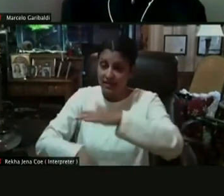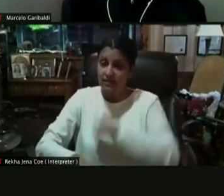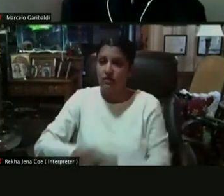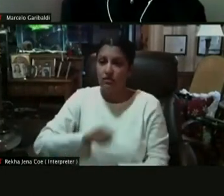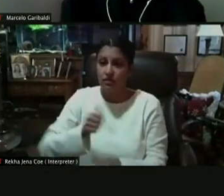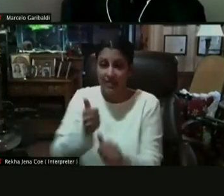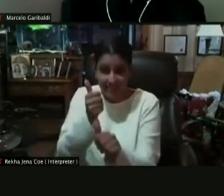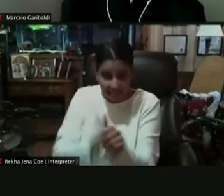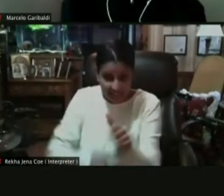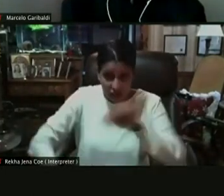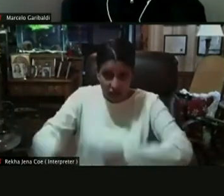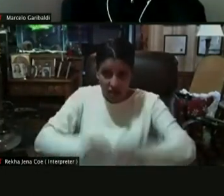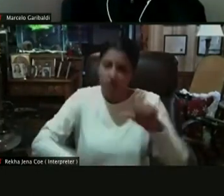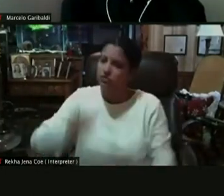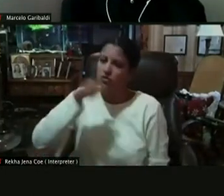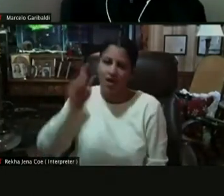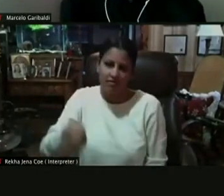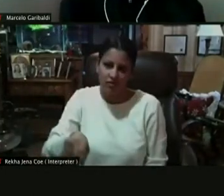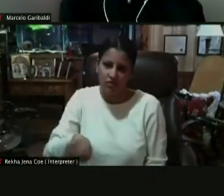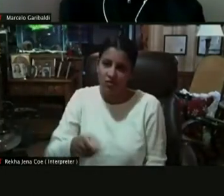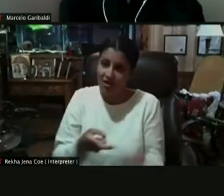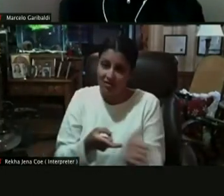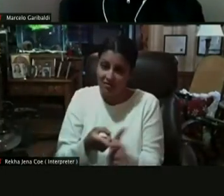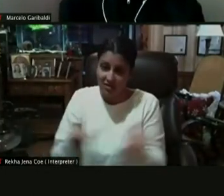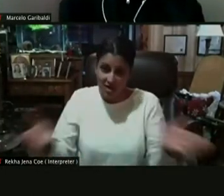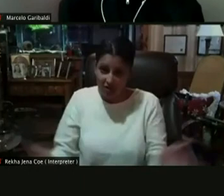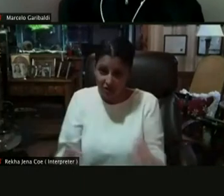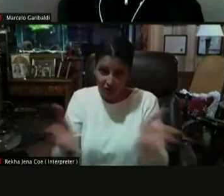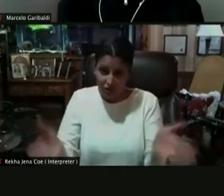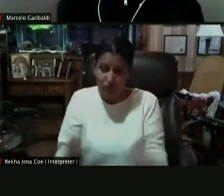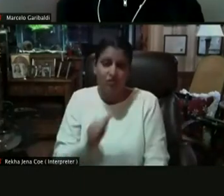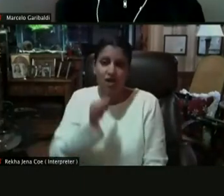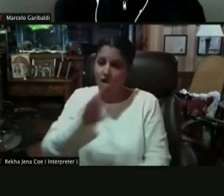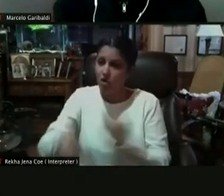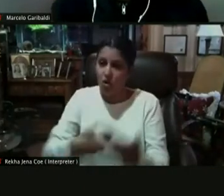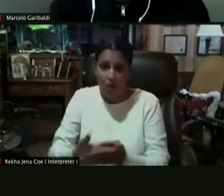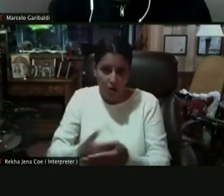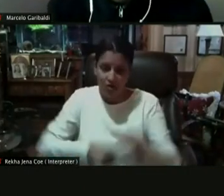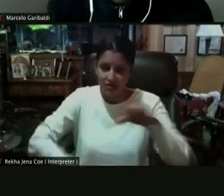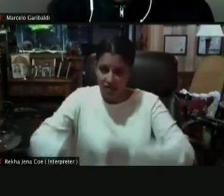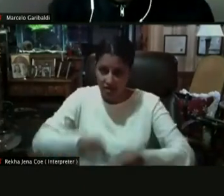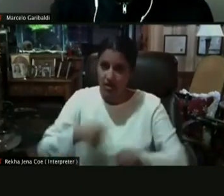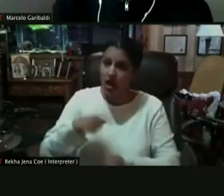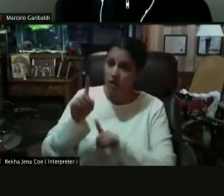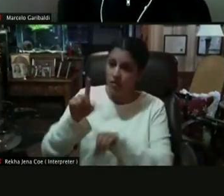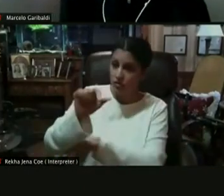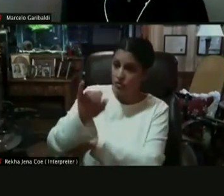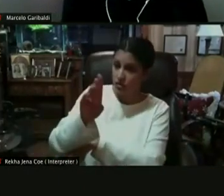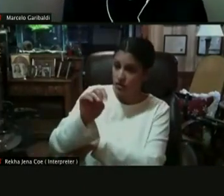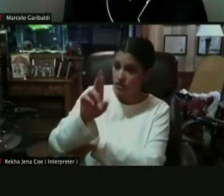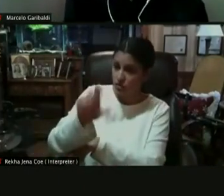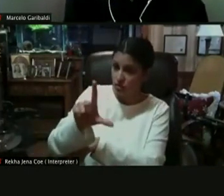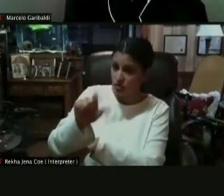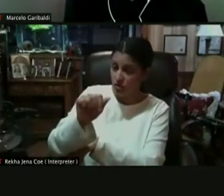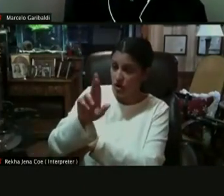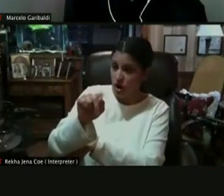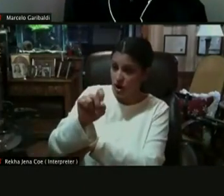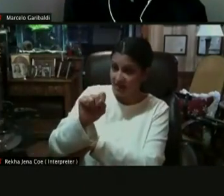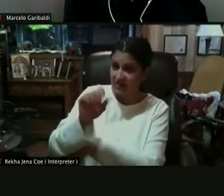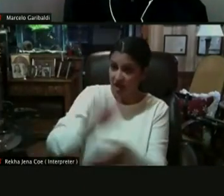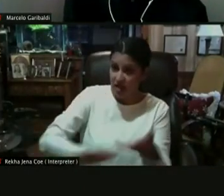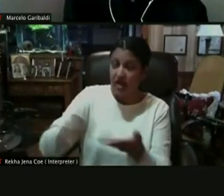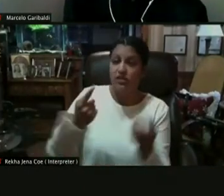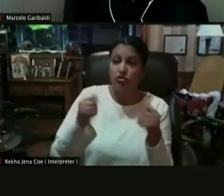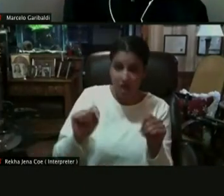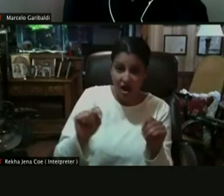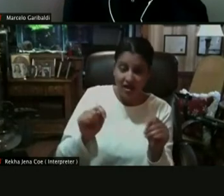actually, I encourage you not to do all sciences. I went to a liberal arts college. I tried and failed at the economics. I tried and